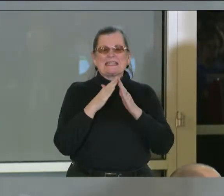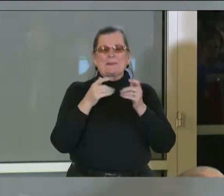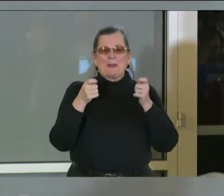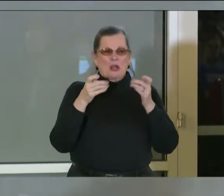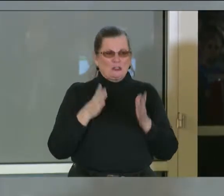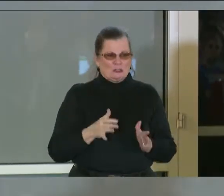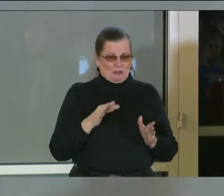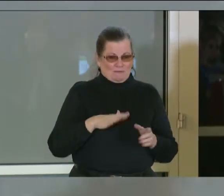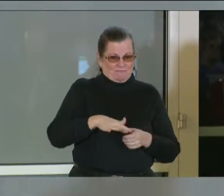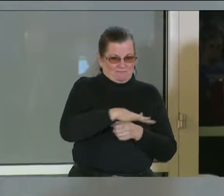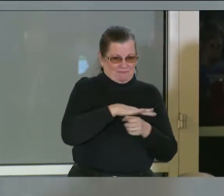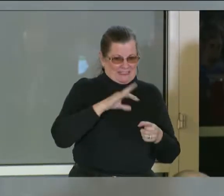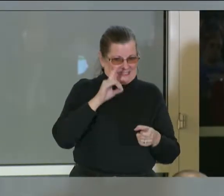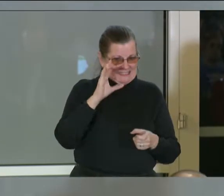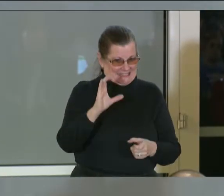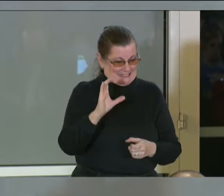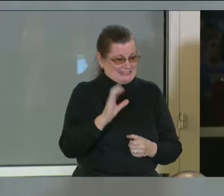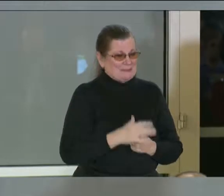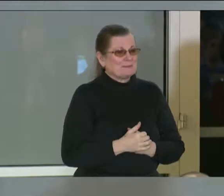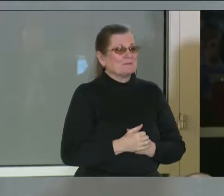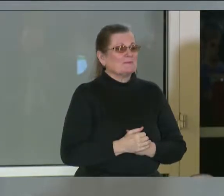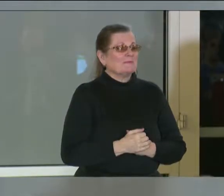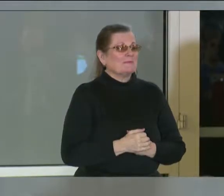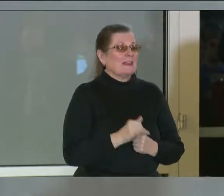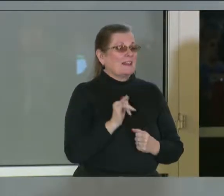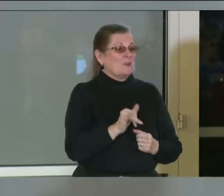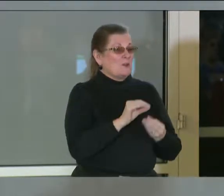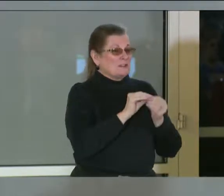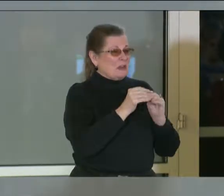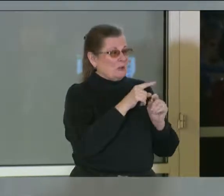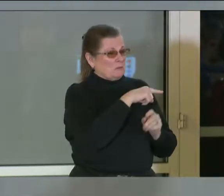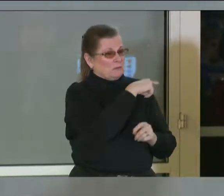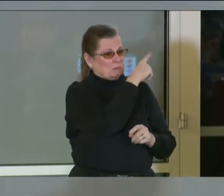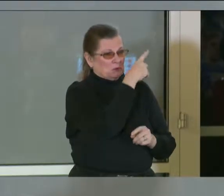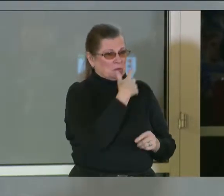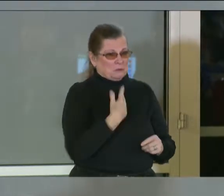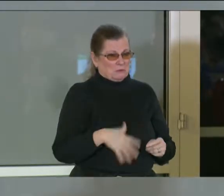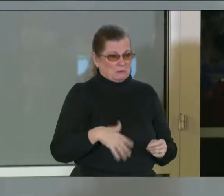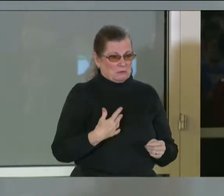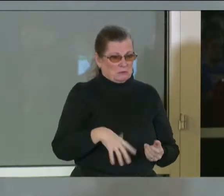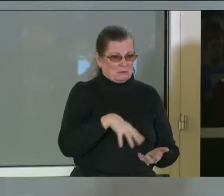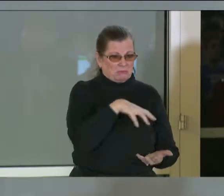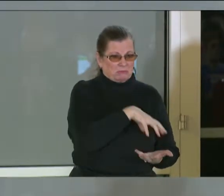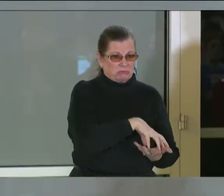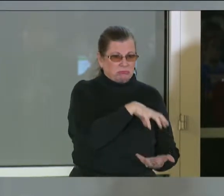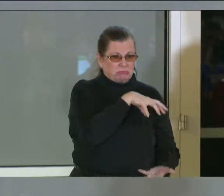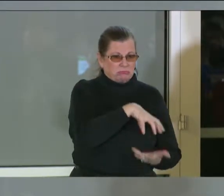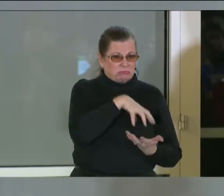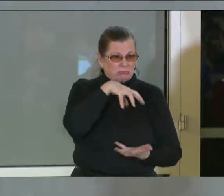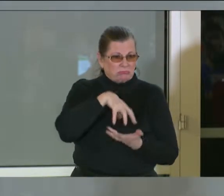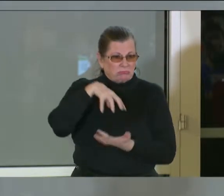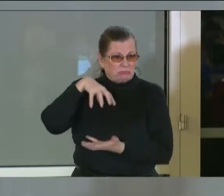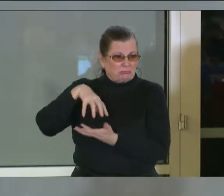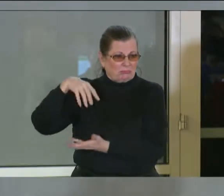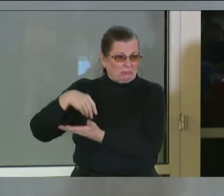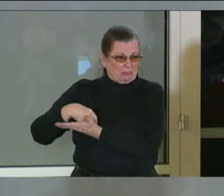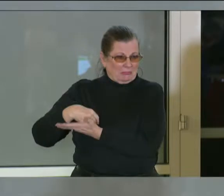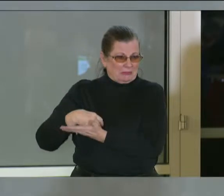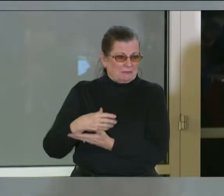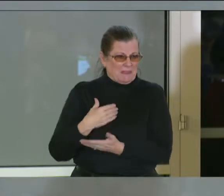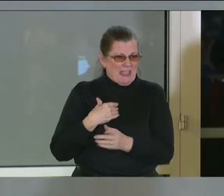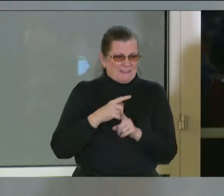mayor has organized our thinking around a set of priorities. And with your input, those priorities translate